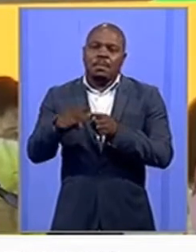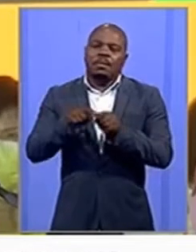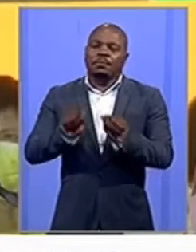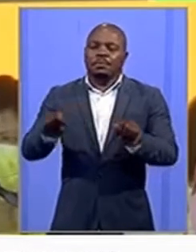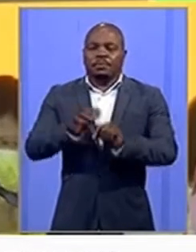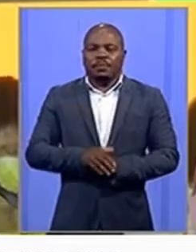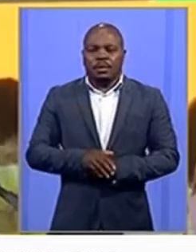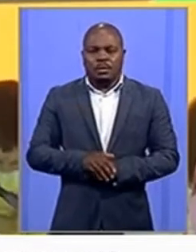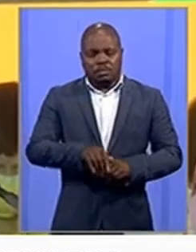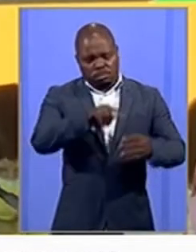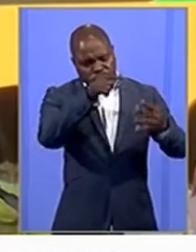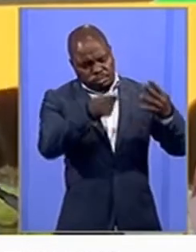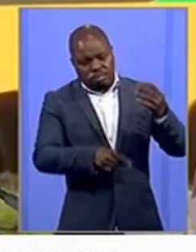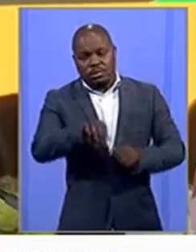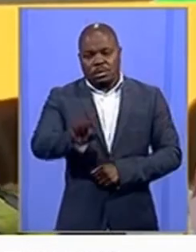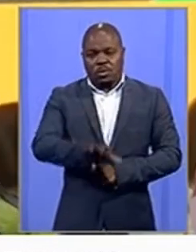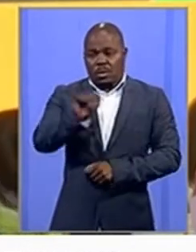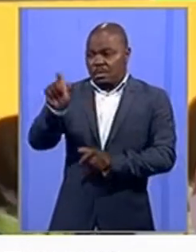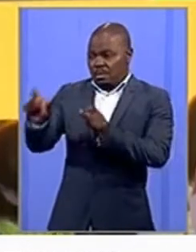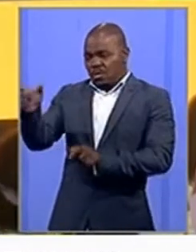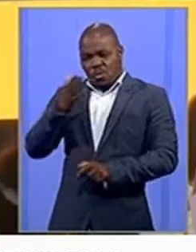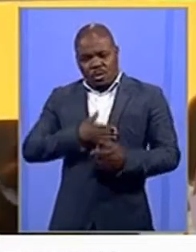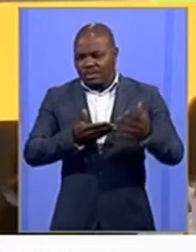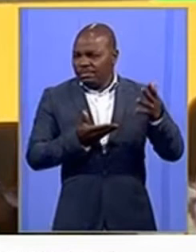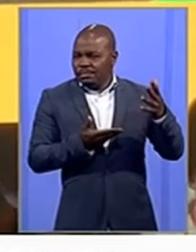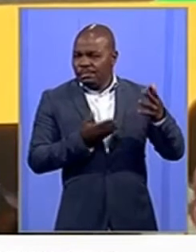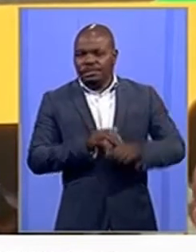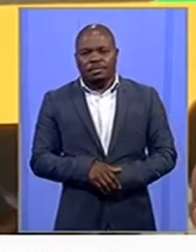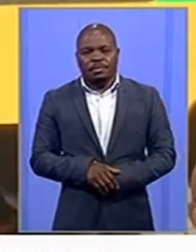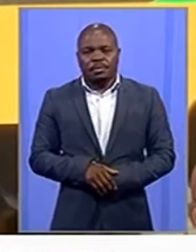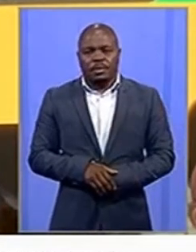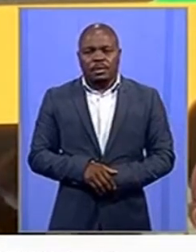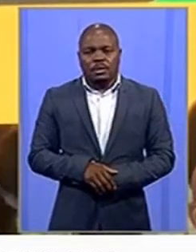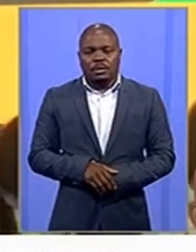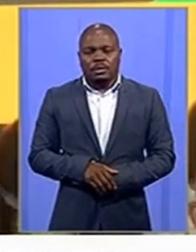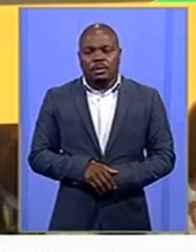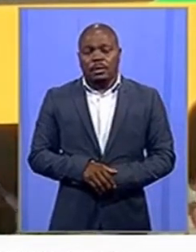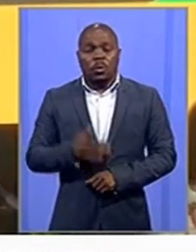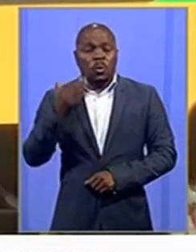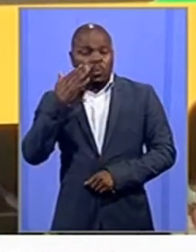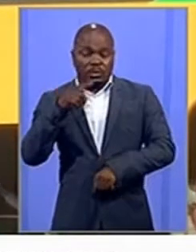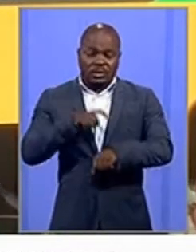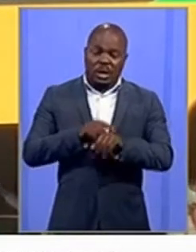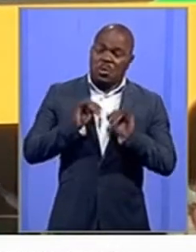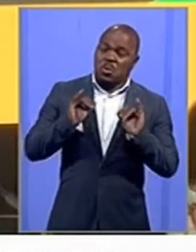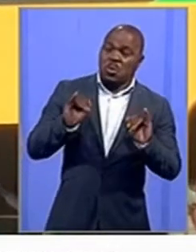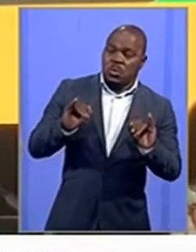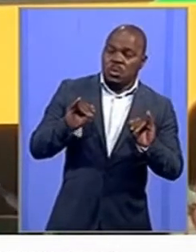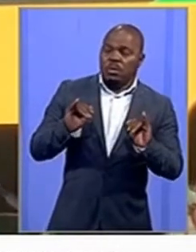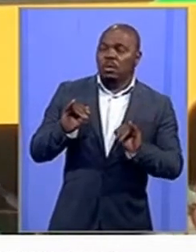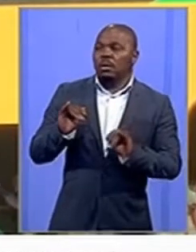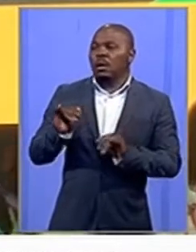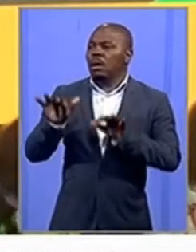This is what South Africans want. In the face of hardship, our people have